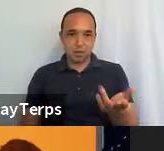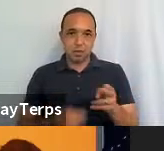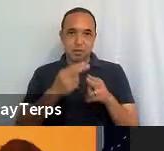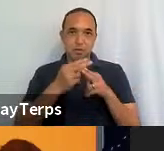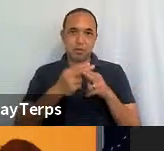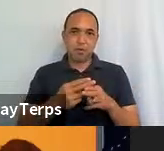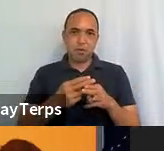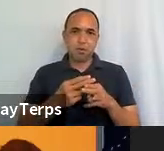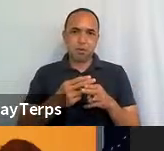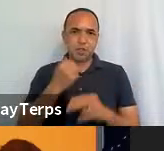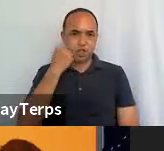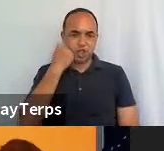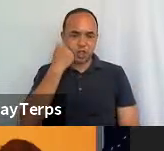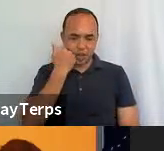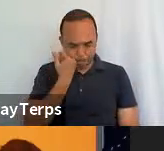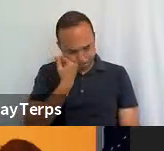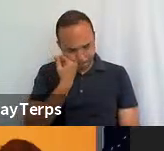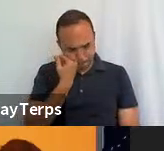shame.